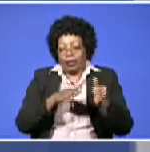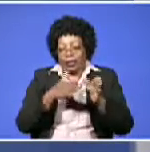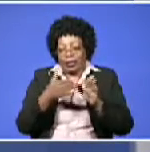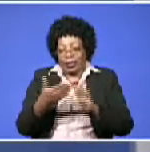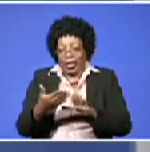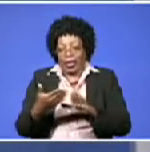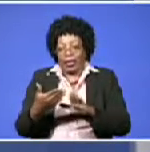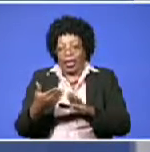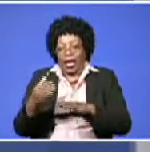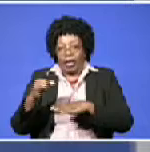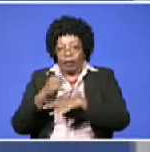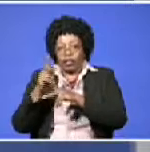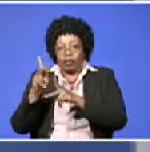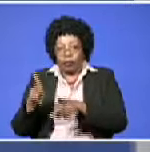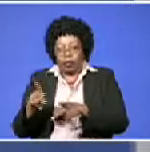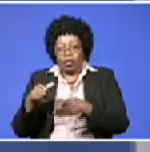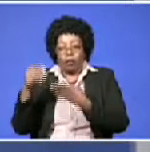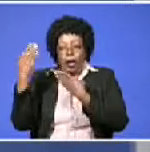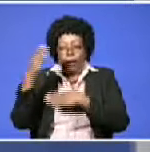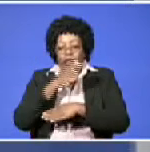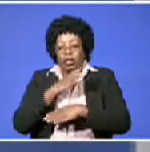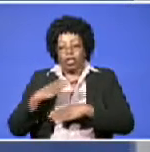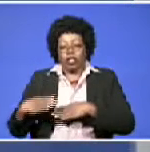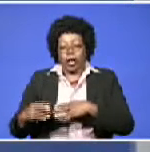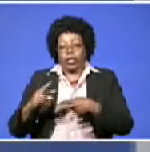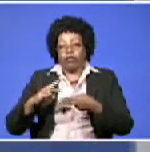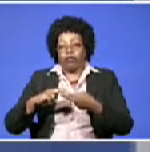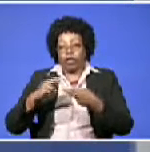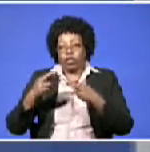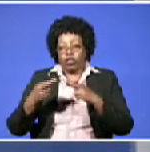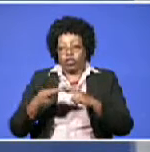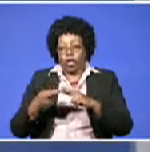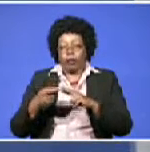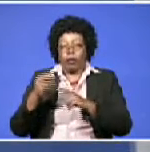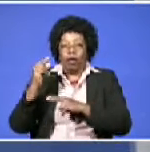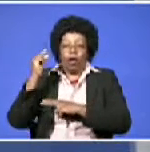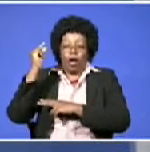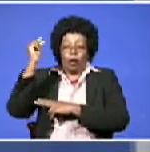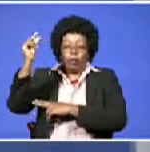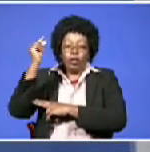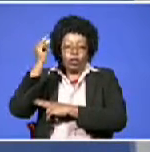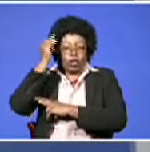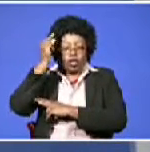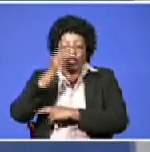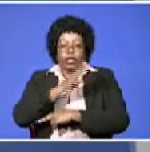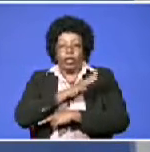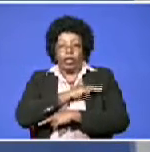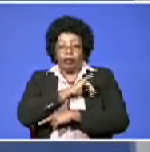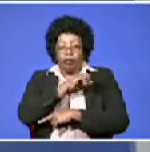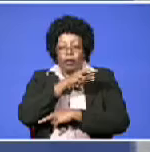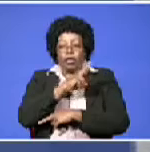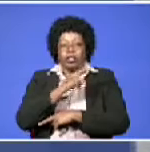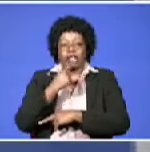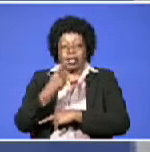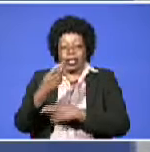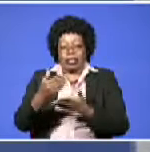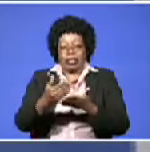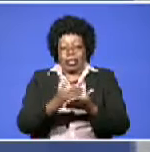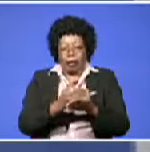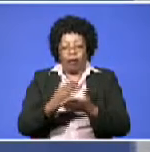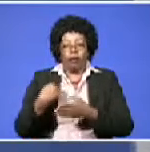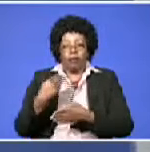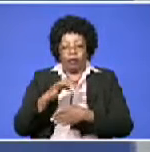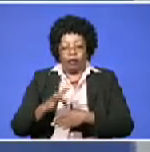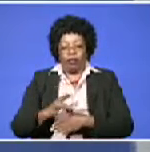rightly so. But Bahamas China Friendship Association President Gershon Major says this has led to some of his